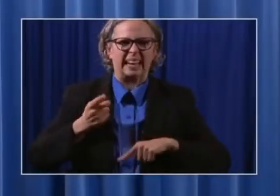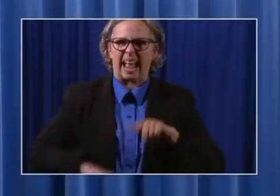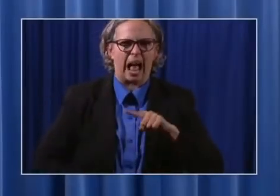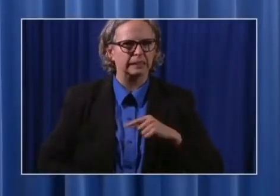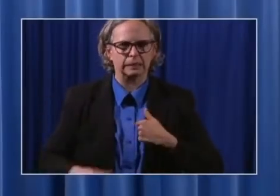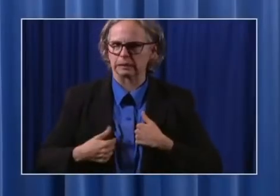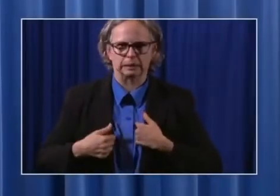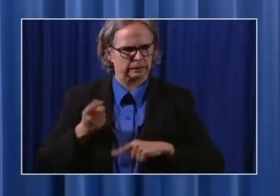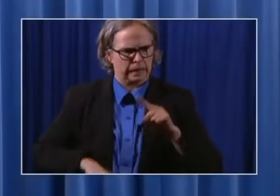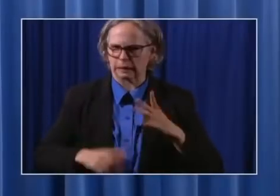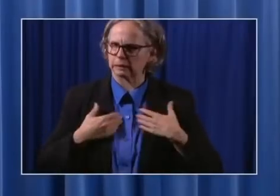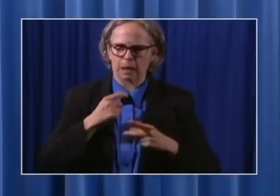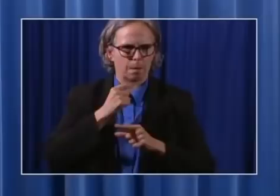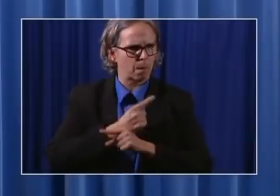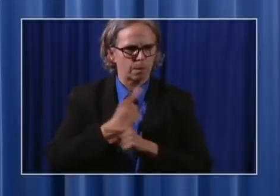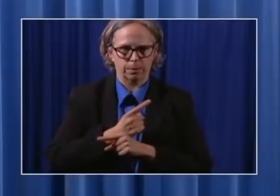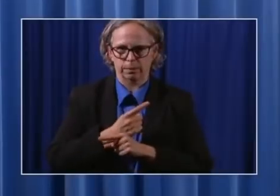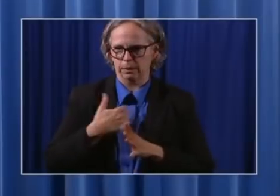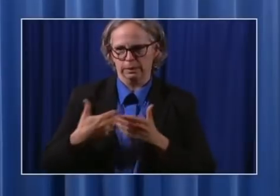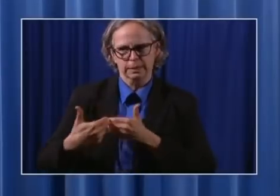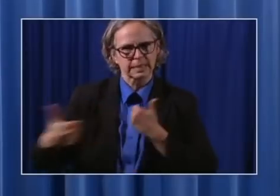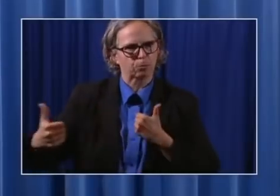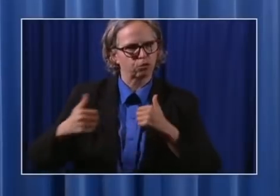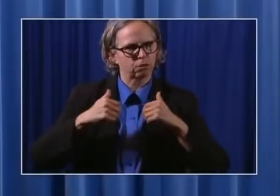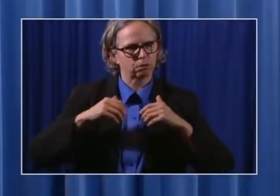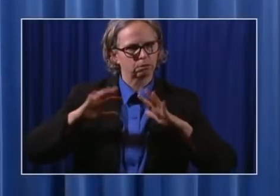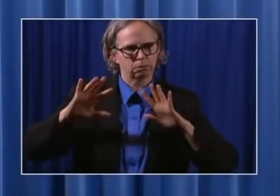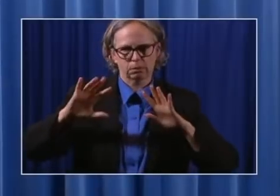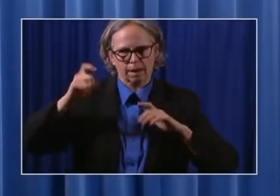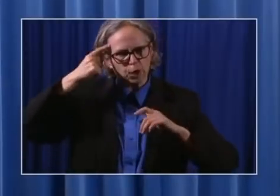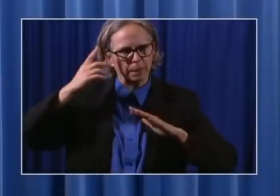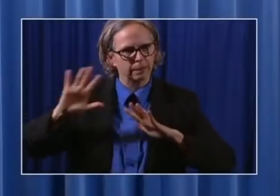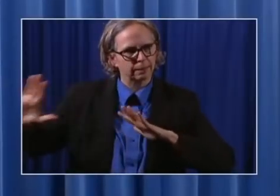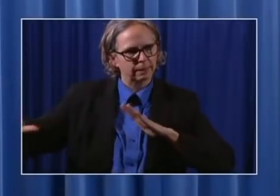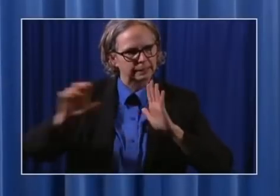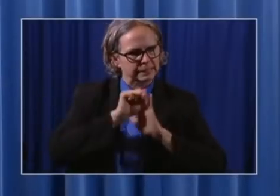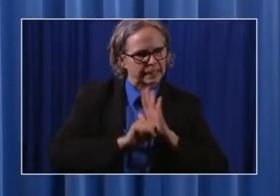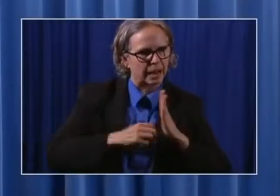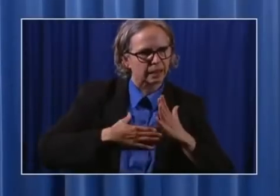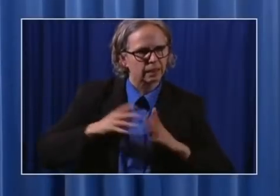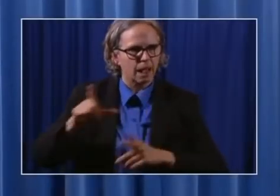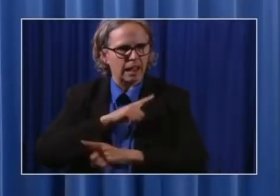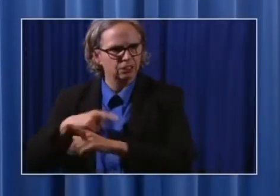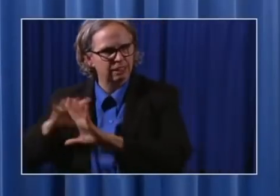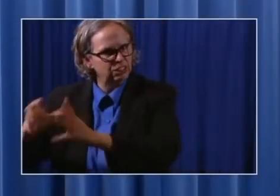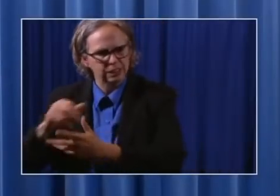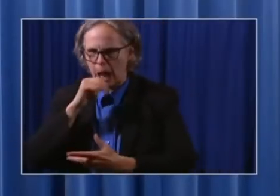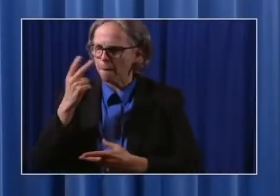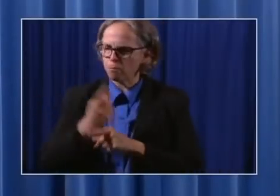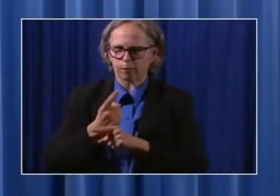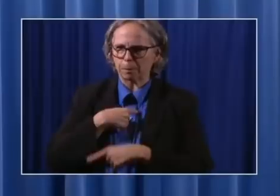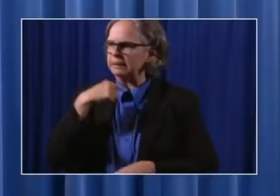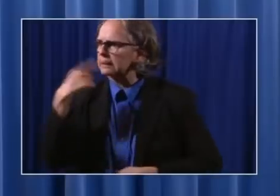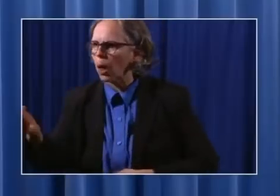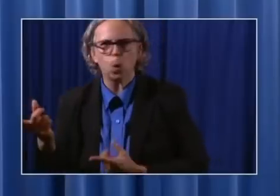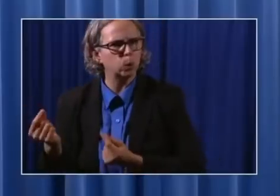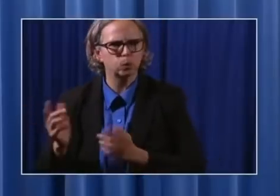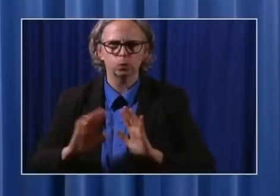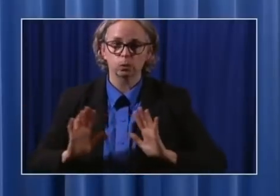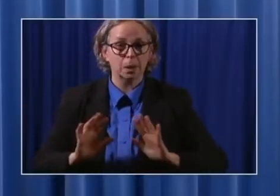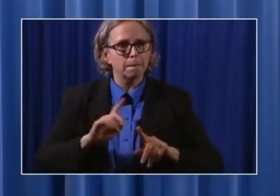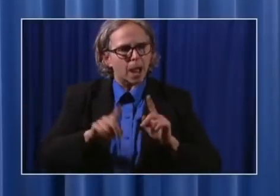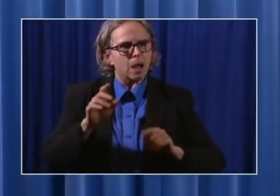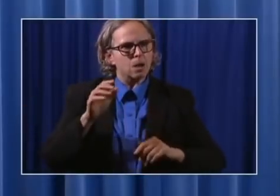is a co-equal branch of government. I should not do that. But clearly it needs to be, kind of state the obvious, it needs to be someone